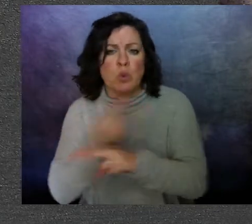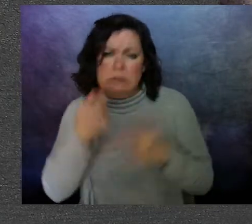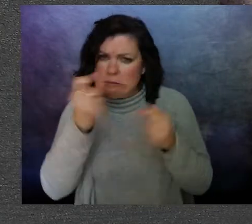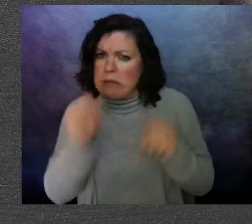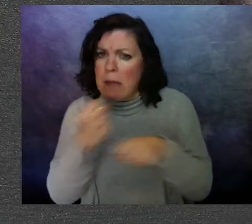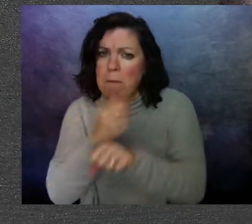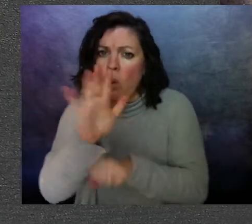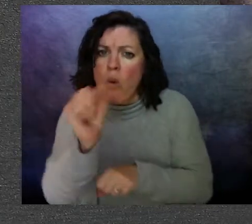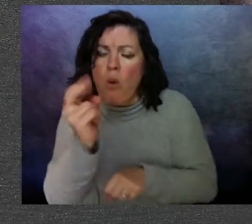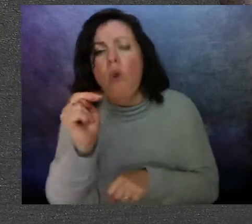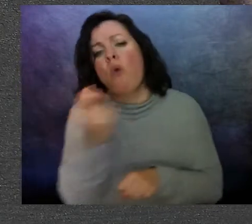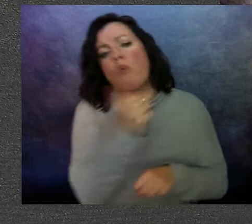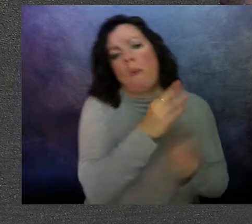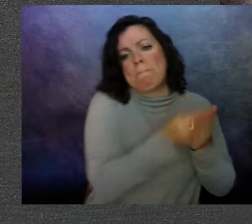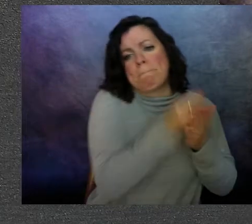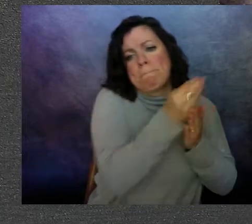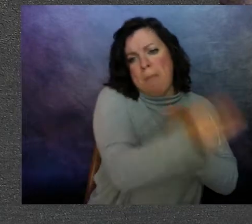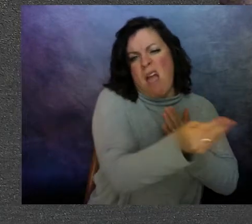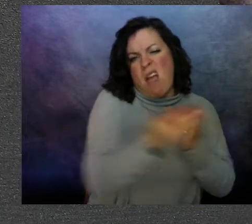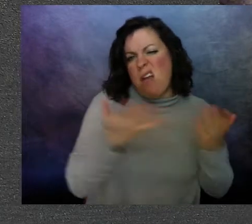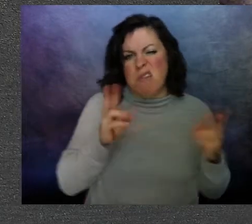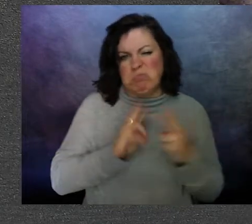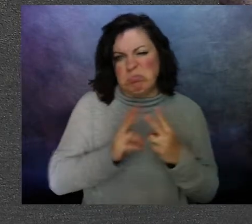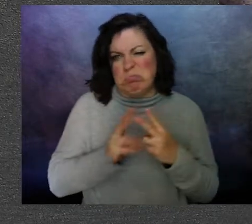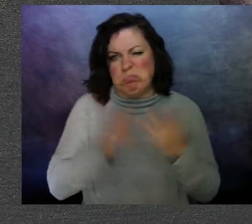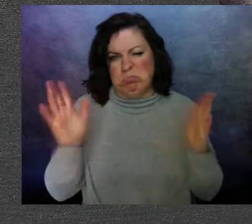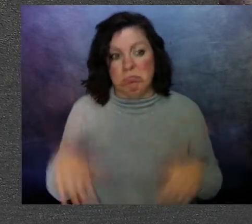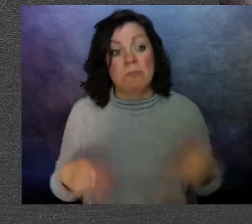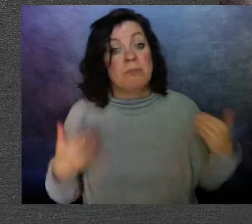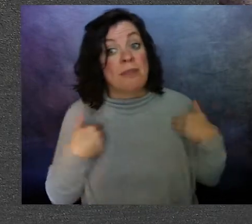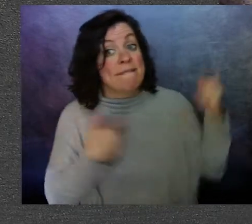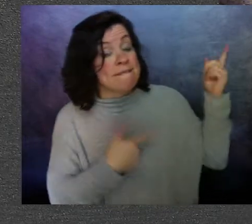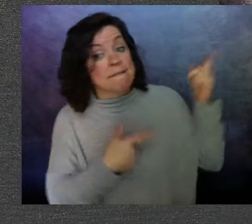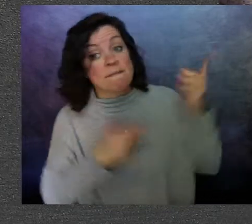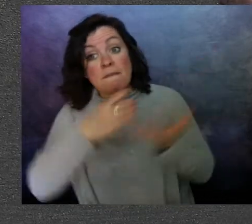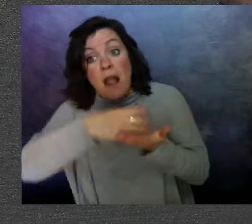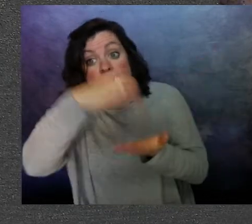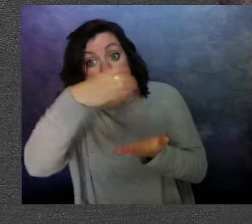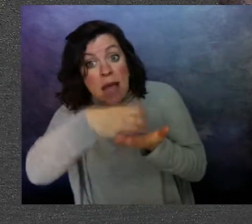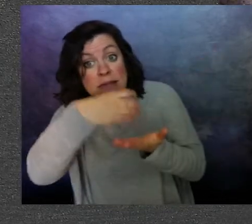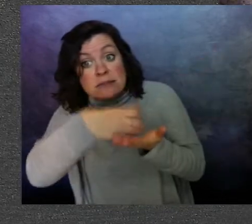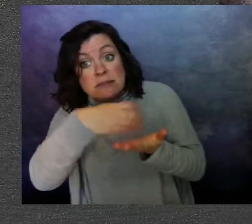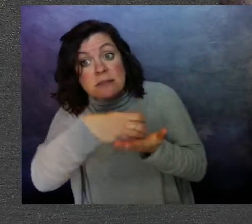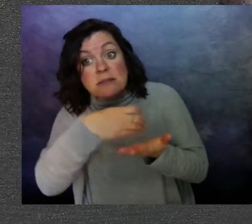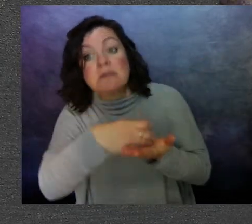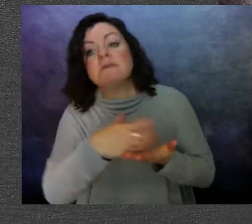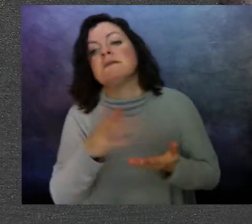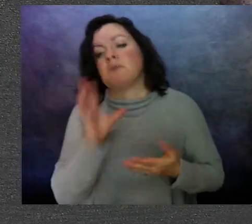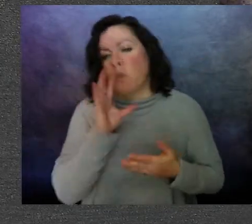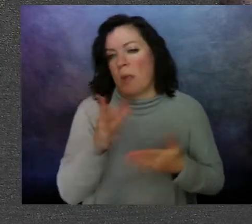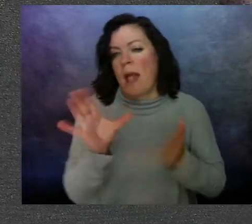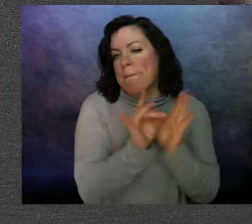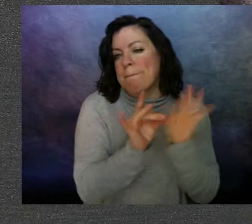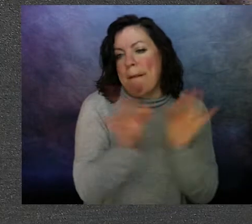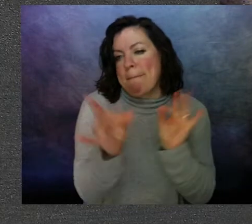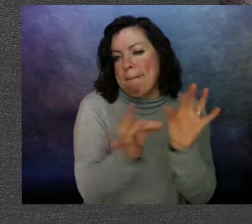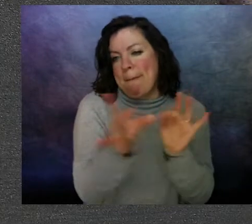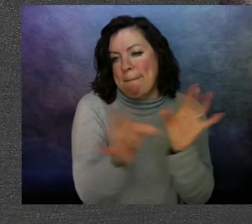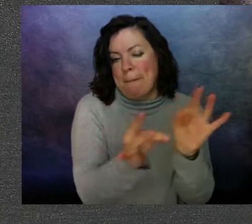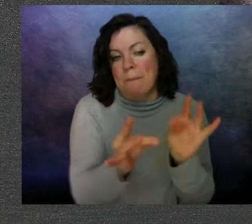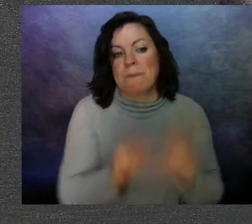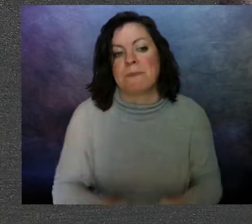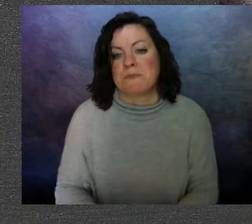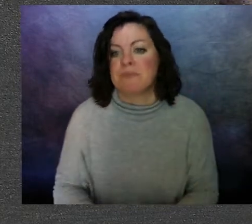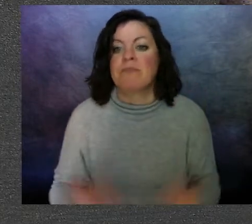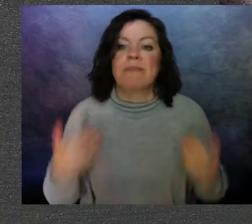collected some different jars from my kitchen when we finished things up. I think this was a pickle jar. And this one had peppers in it. And then I had a